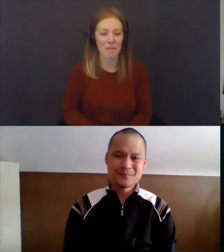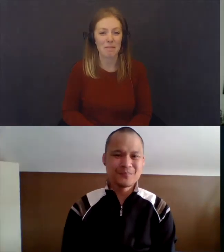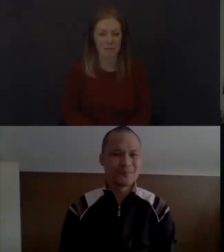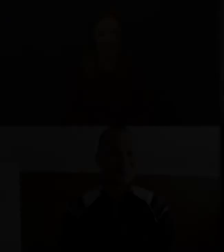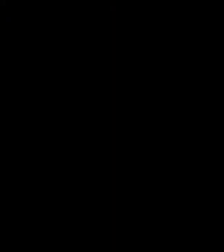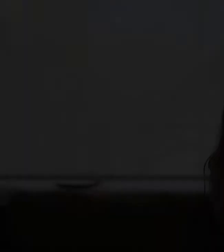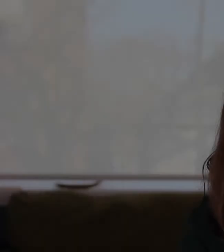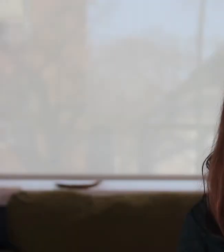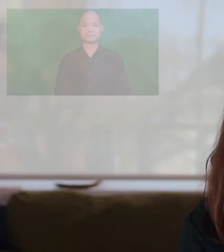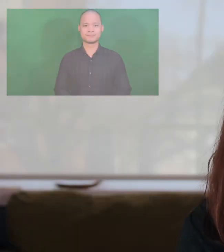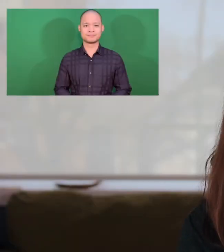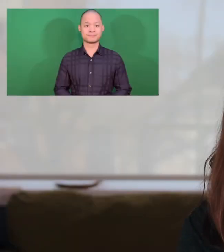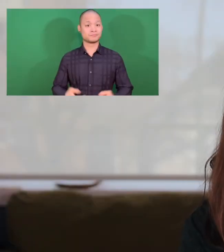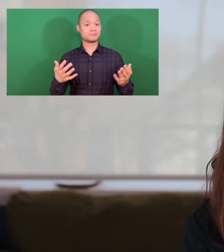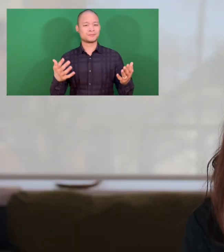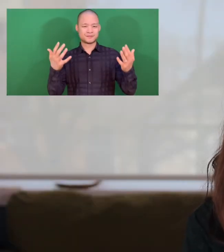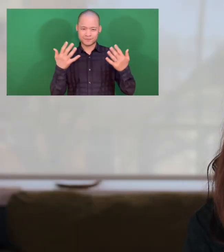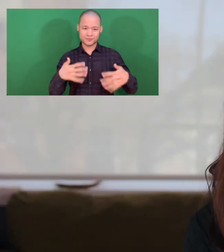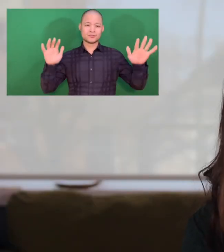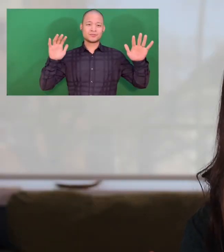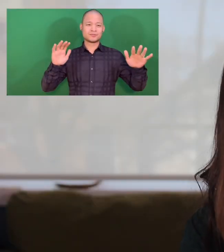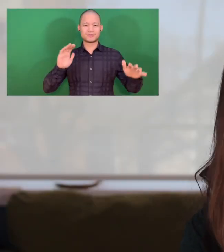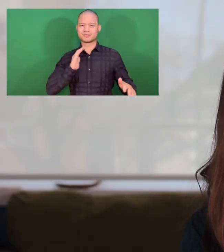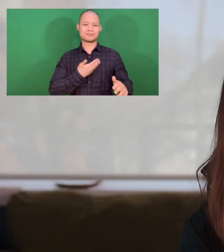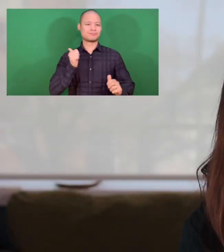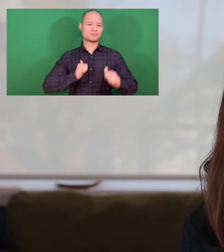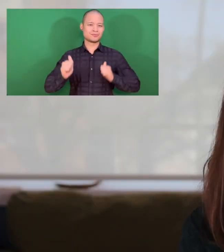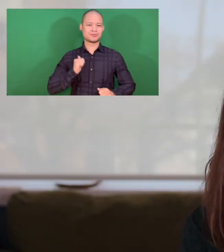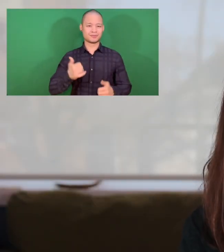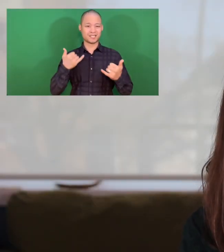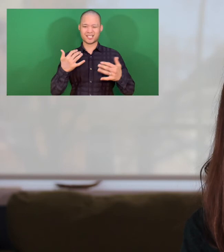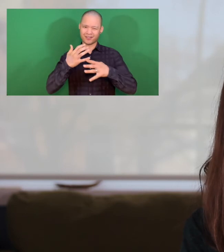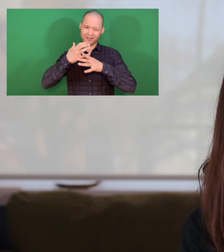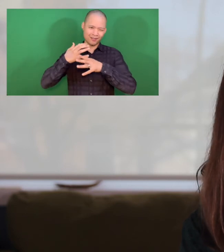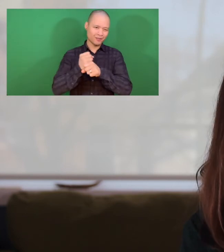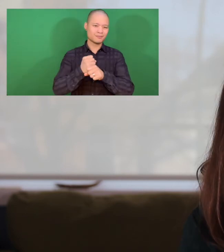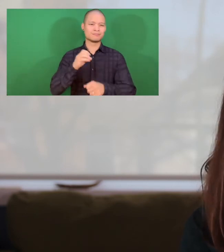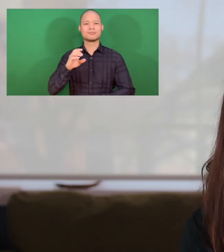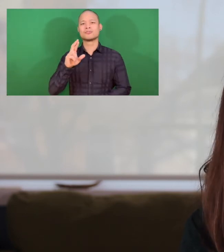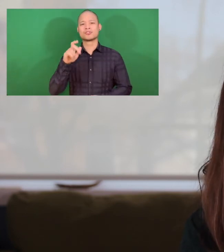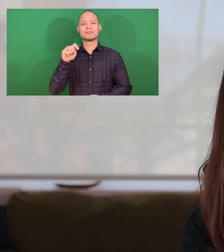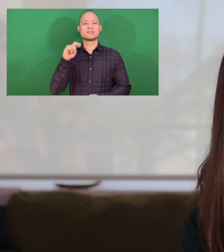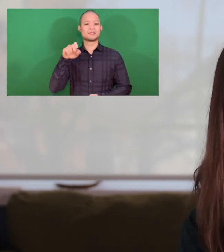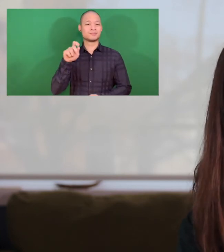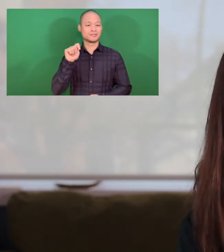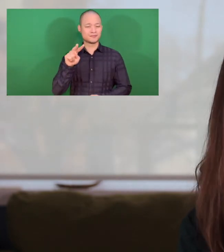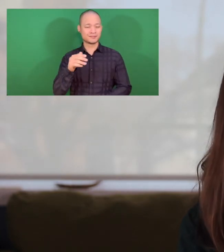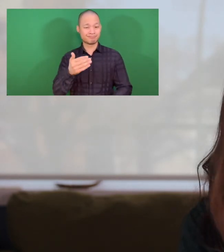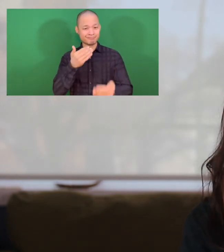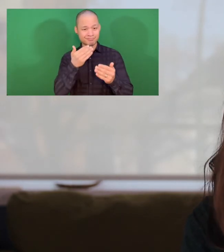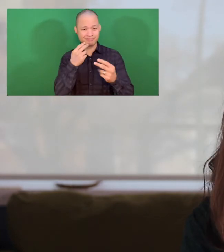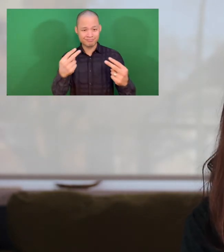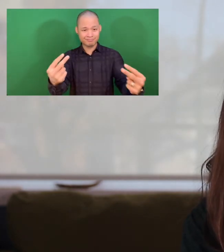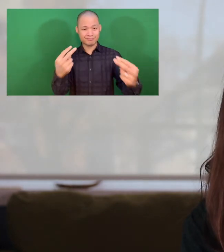Bye-bye. So that's our show for today, and that's a wrap on Crip Tips TV. Thank you so much for joining